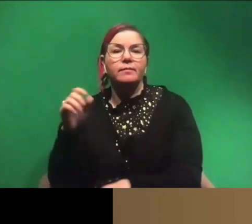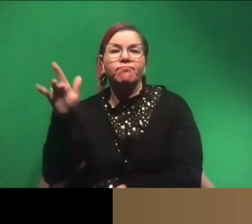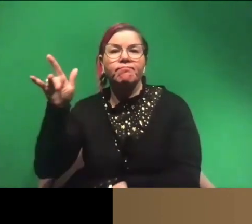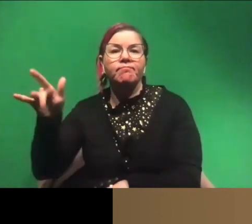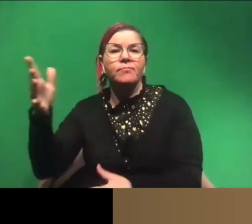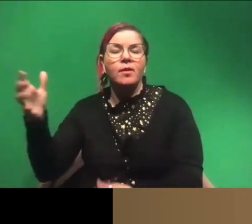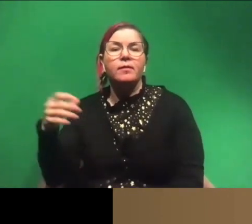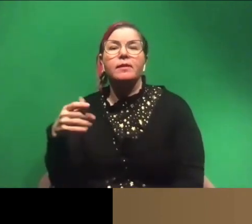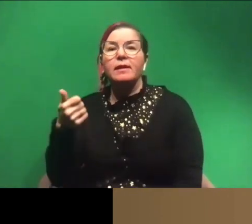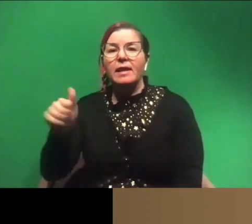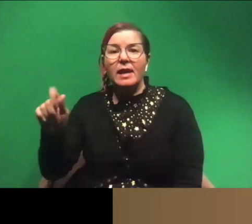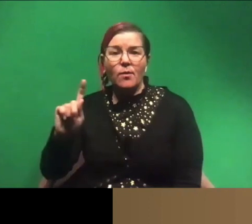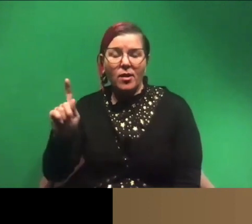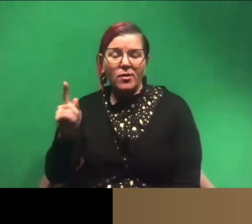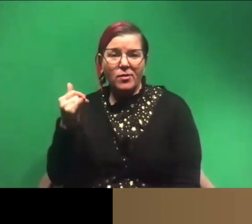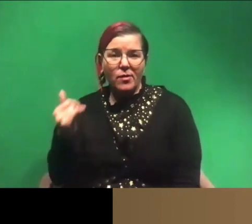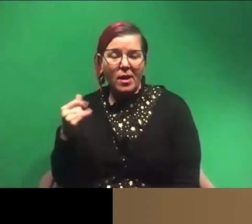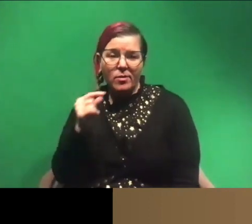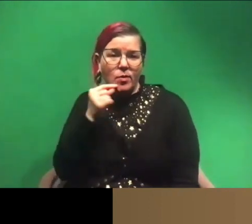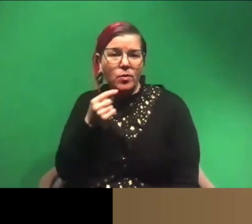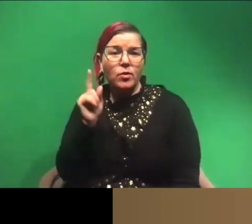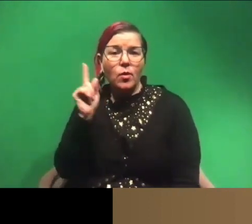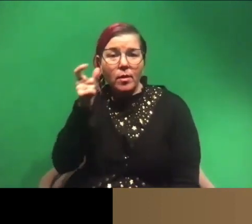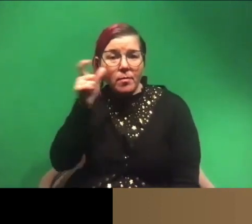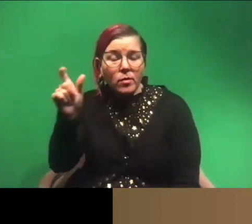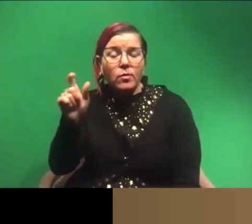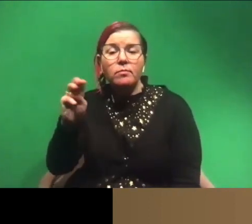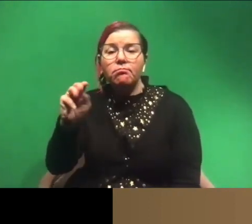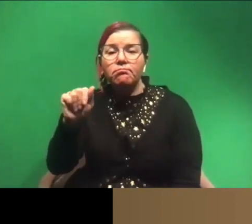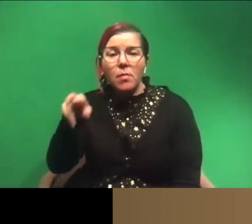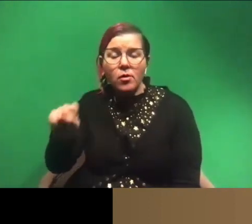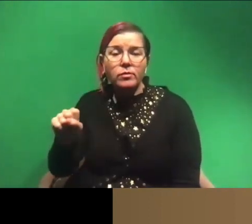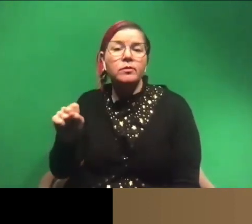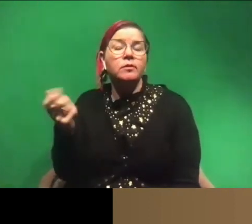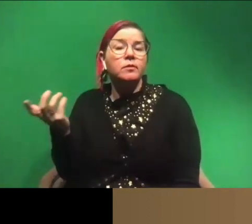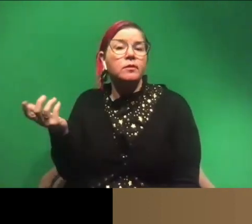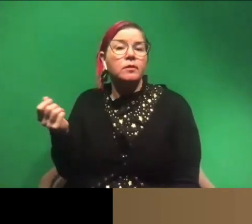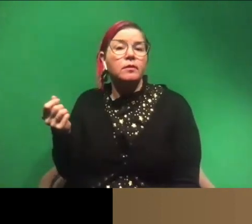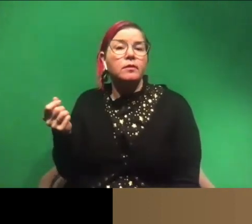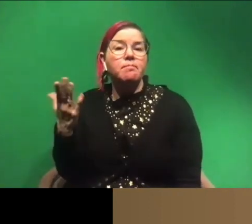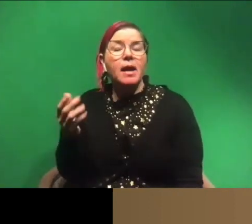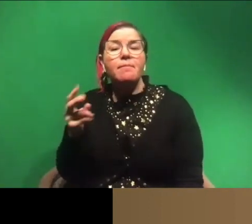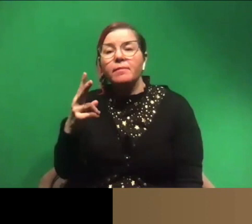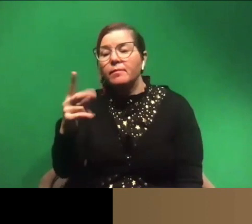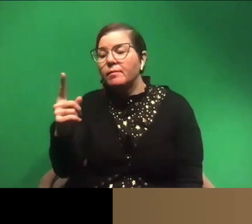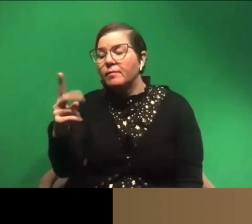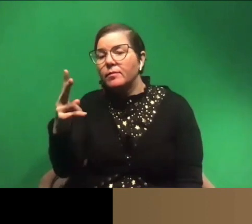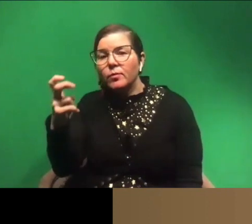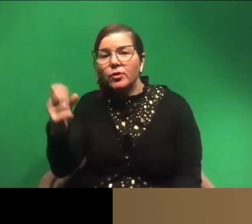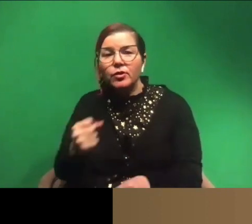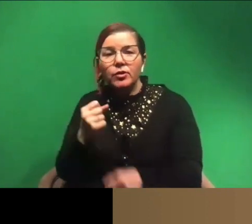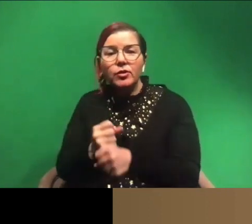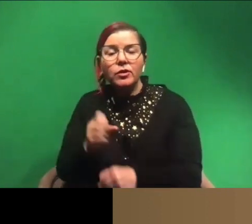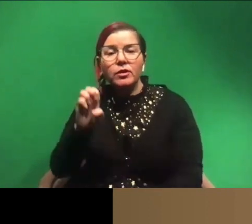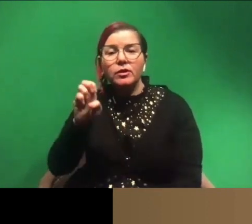anywhere we're going right now is really cool. We're going to the moon, we're going to Mars, and maybe a couple hundred years from now, we might be going places like Europa